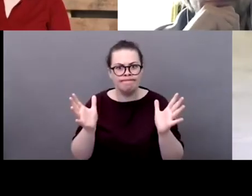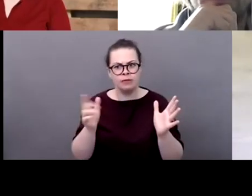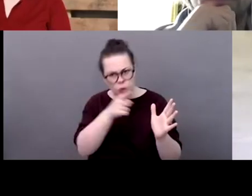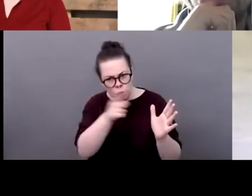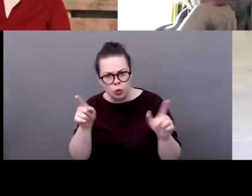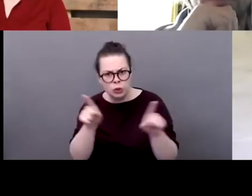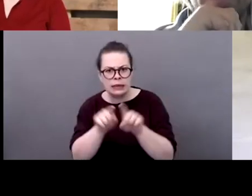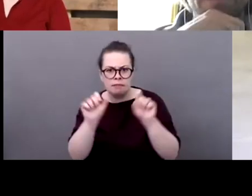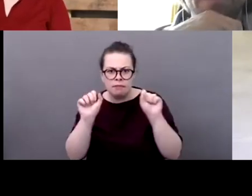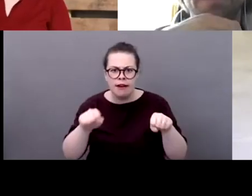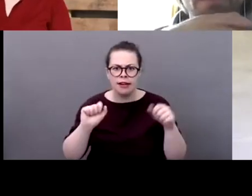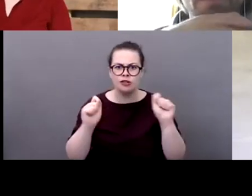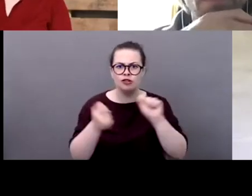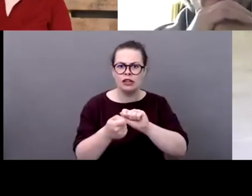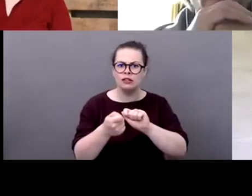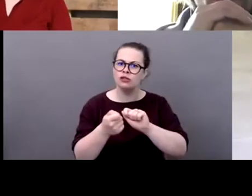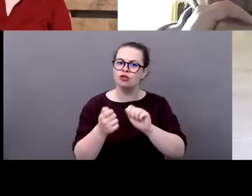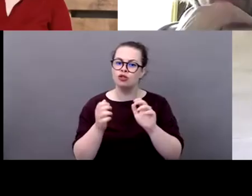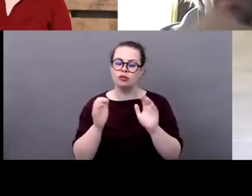solutions.